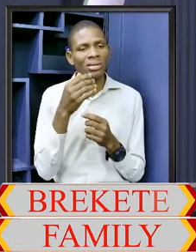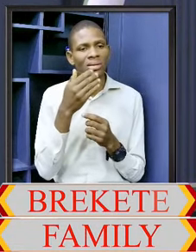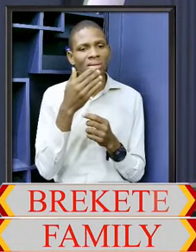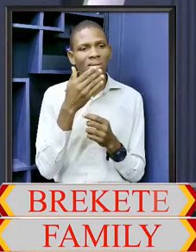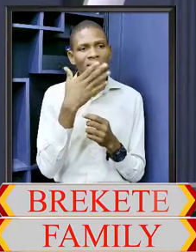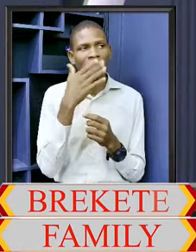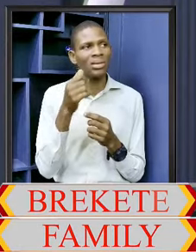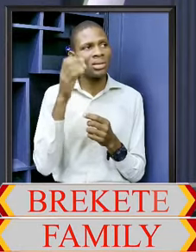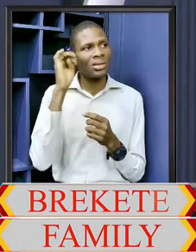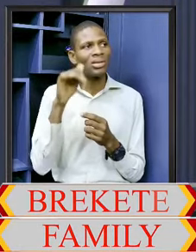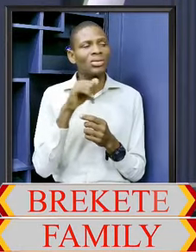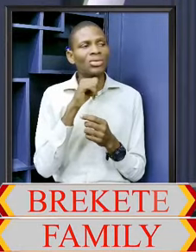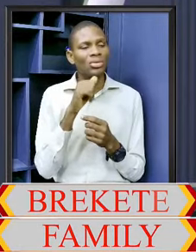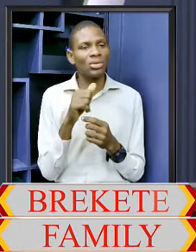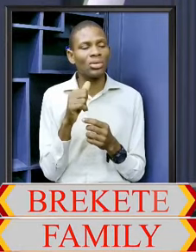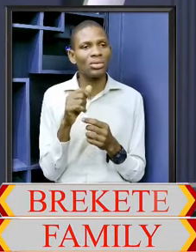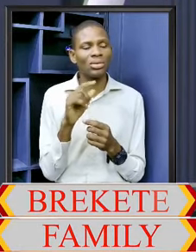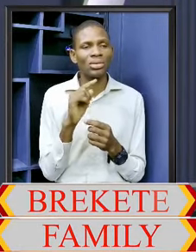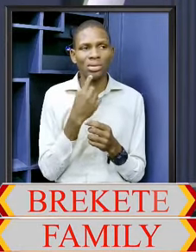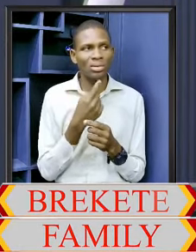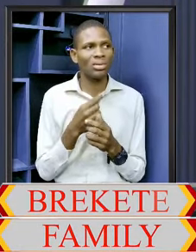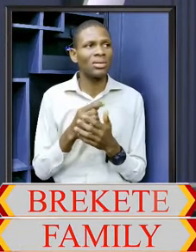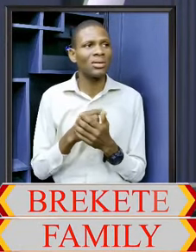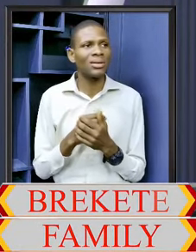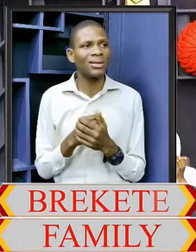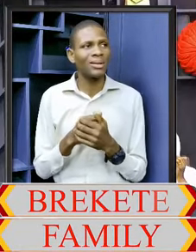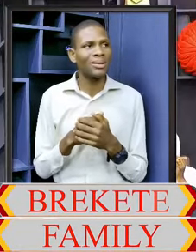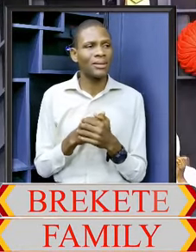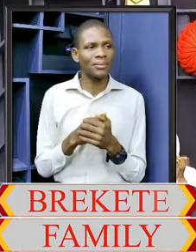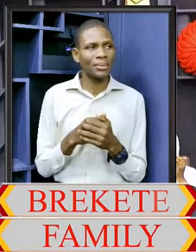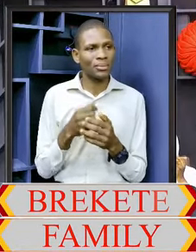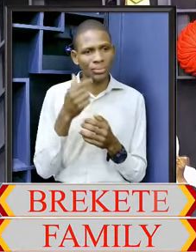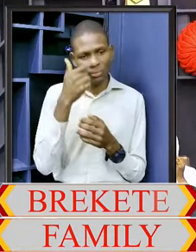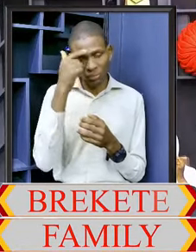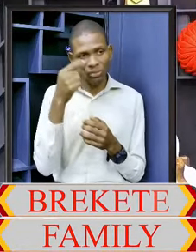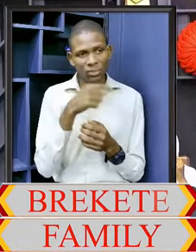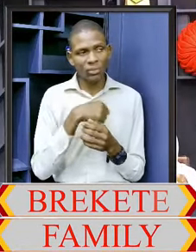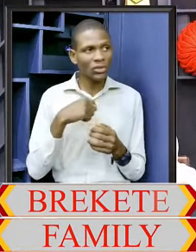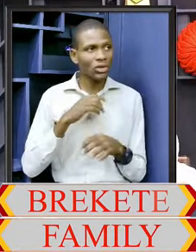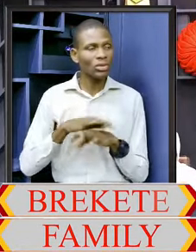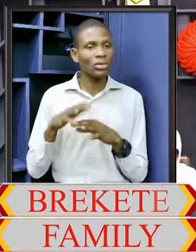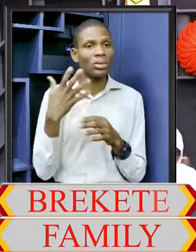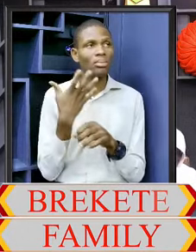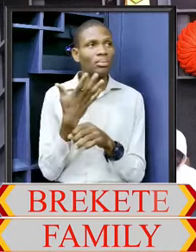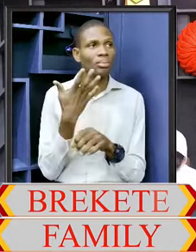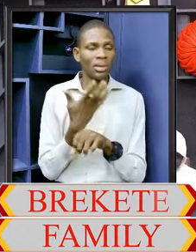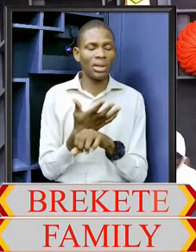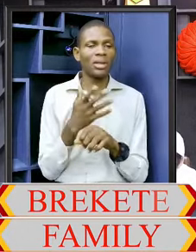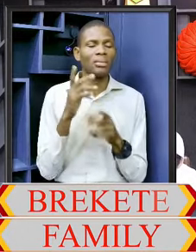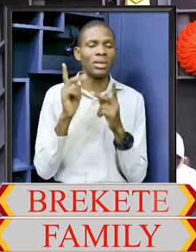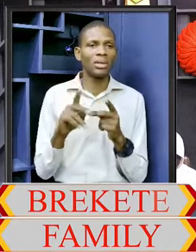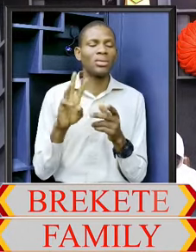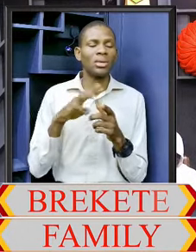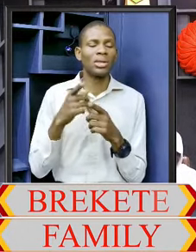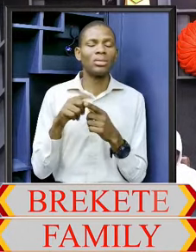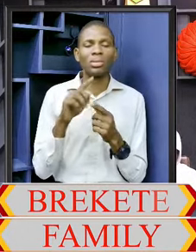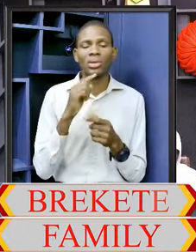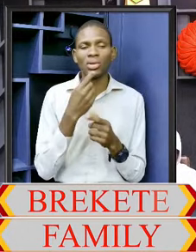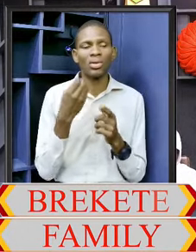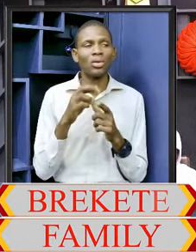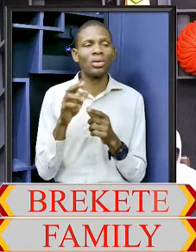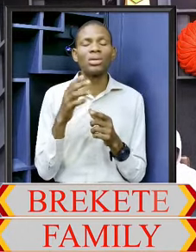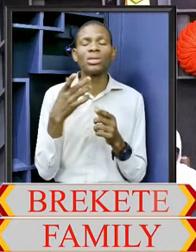serious. I don't know whether or not observe that one. But this one, we know the big person make it there serious. In fact, the